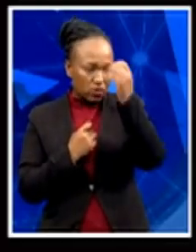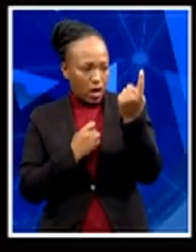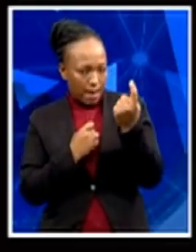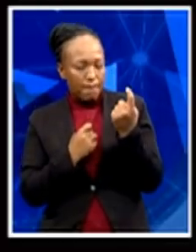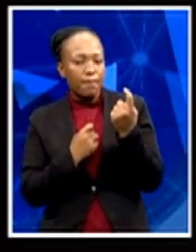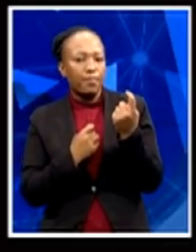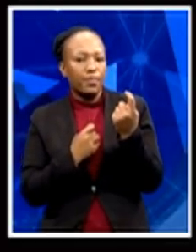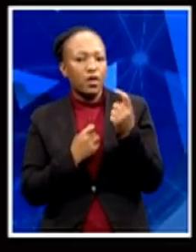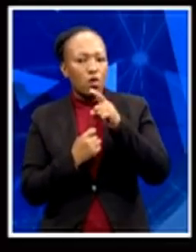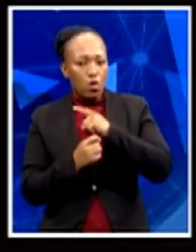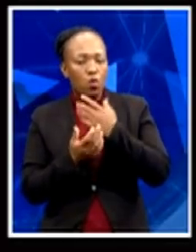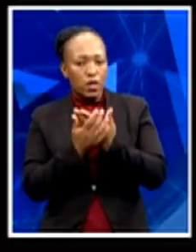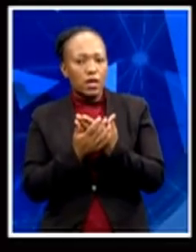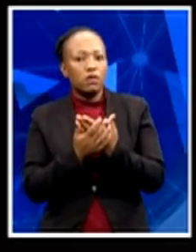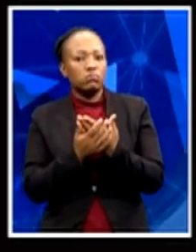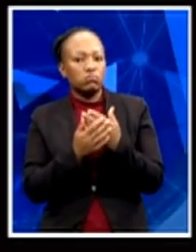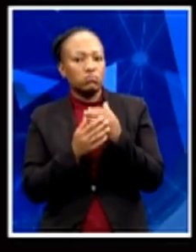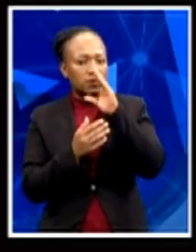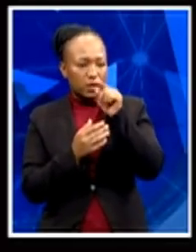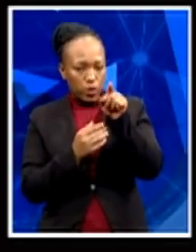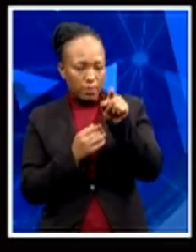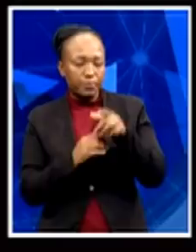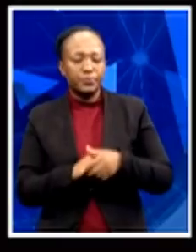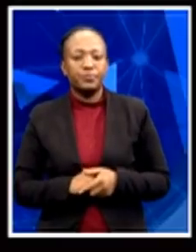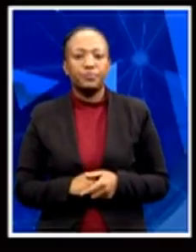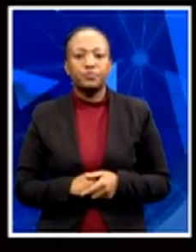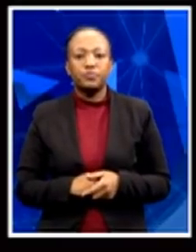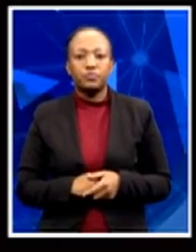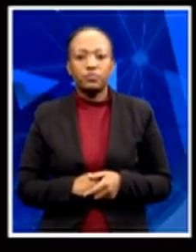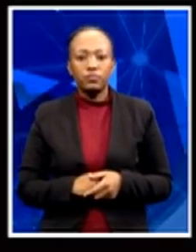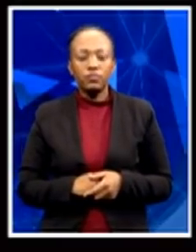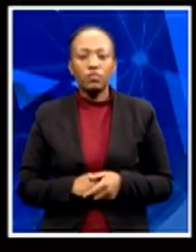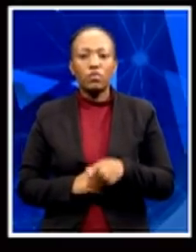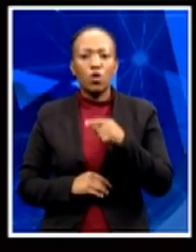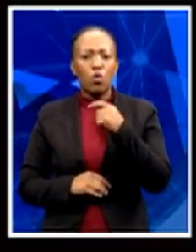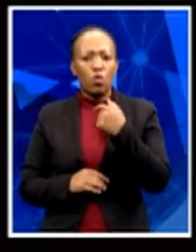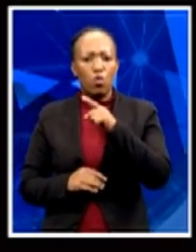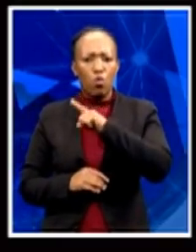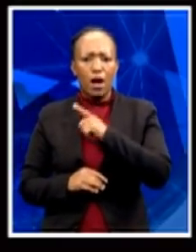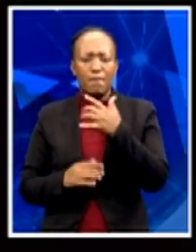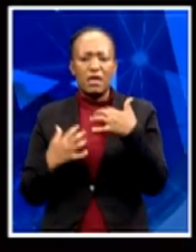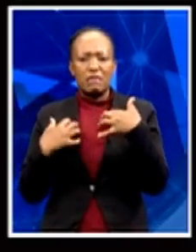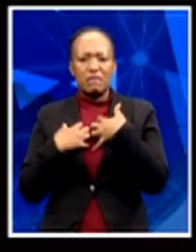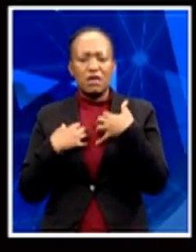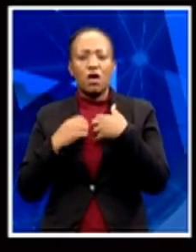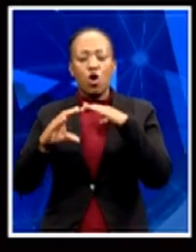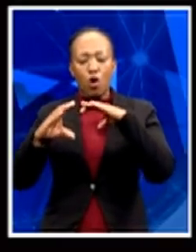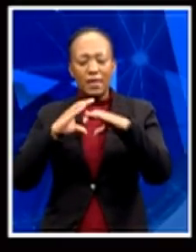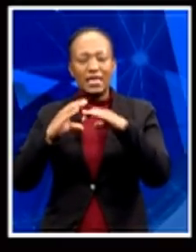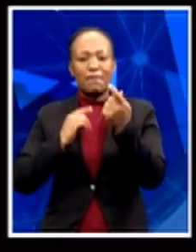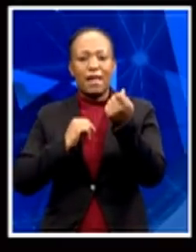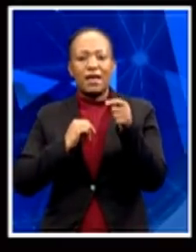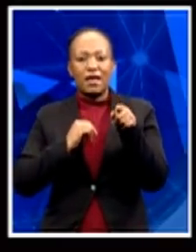Now, what is disturbing with the money we spent on communications, and there is, you might be correct, there is a lot